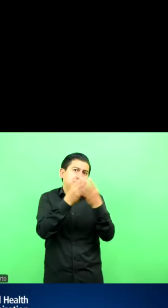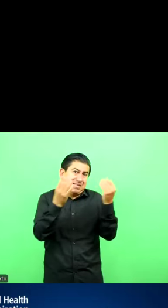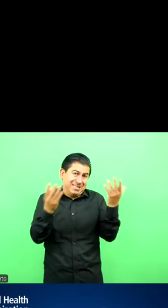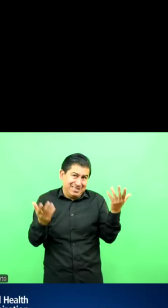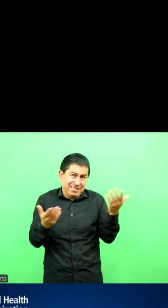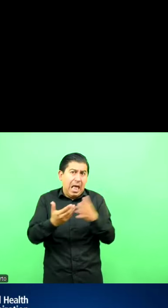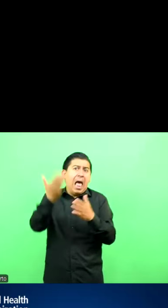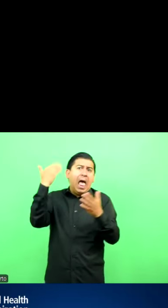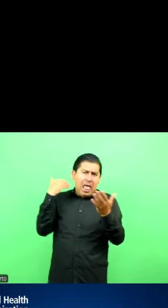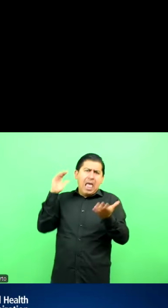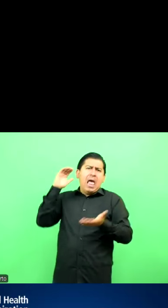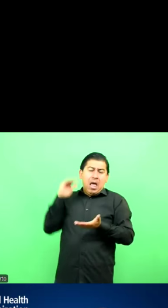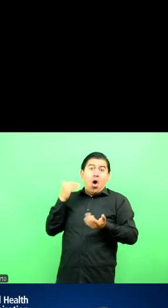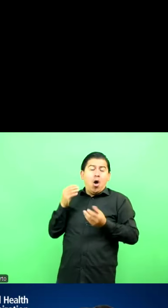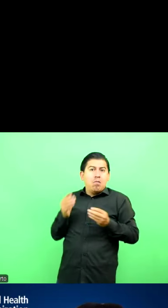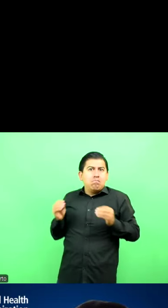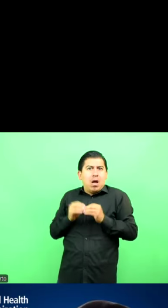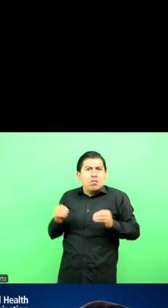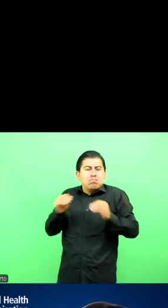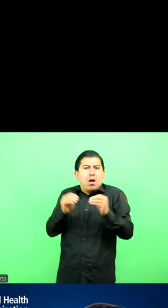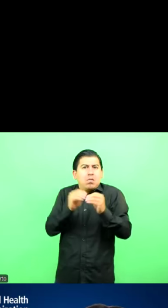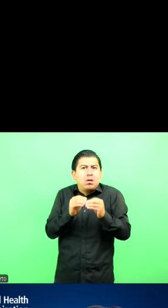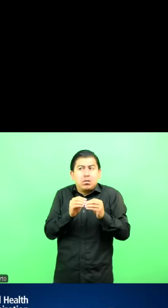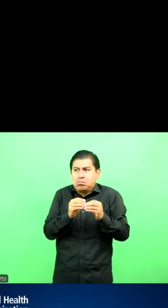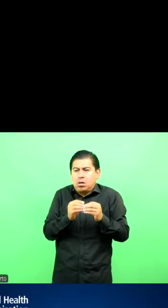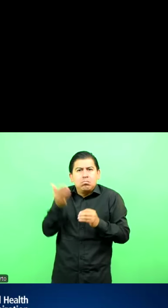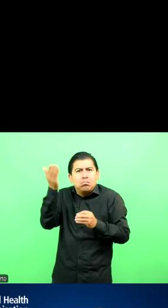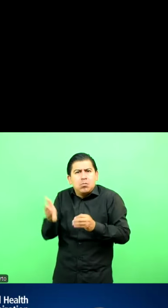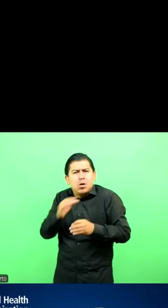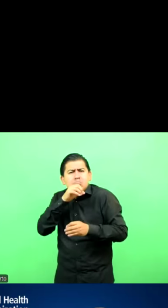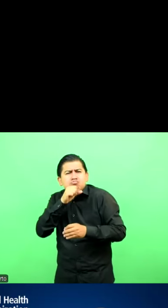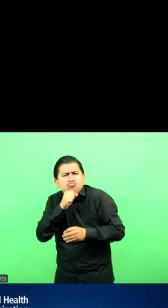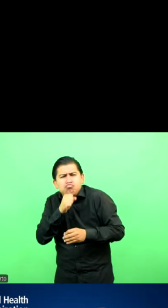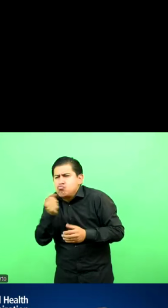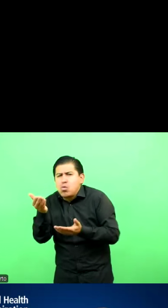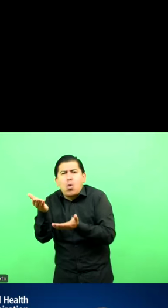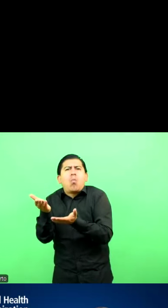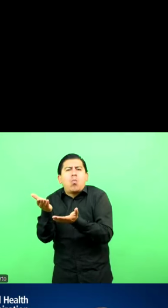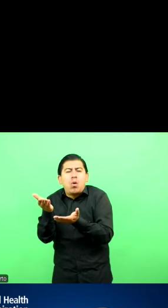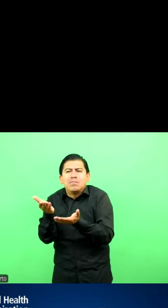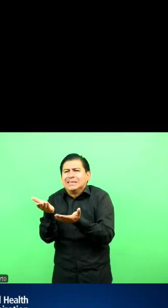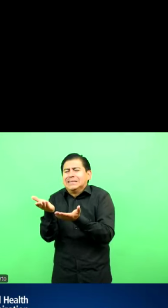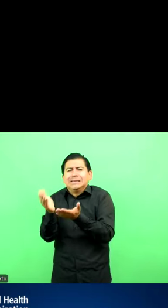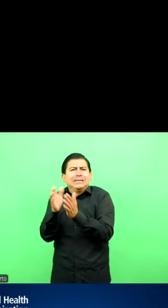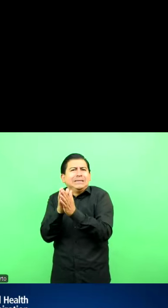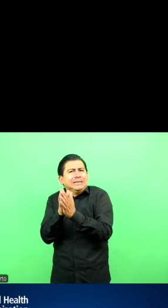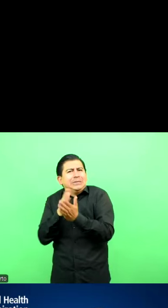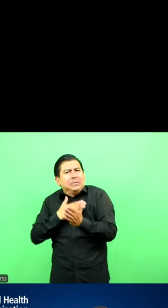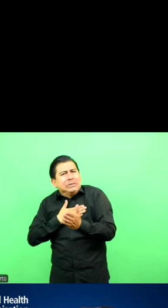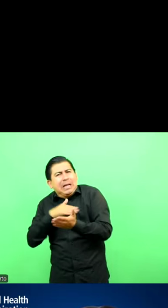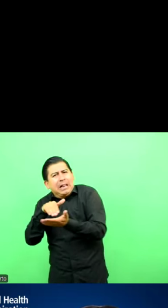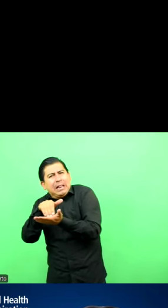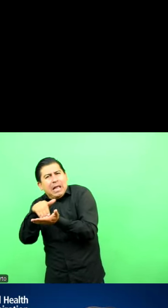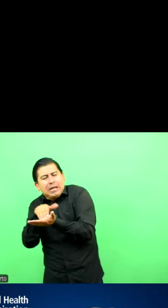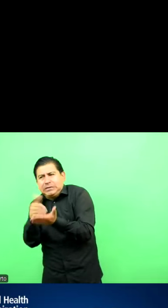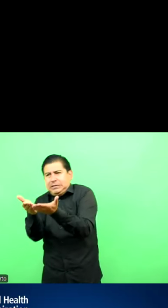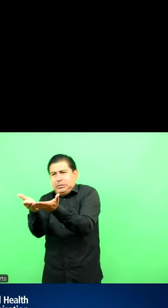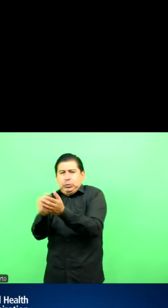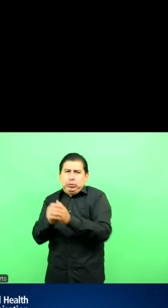and most vulnerable. As Dr. Ciro just mentioned, that emergency and disaster disproportionately affect most